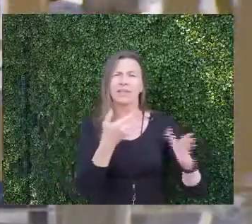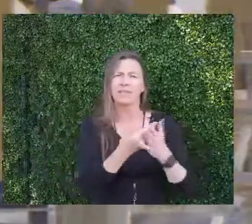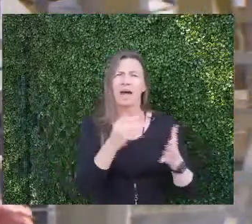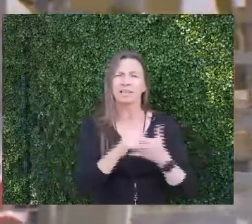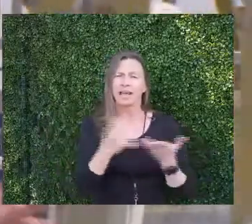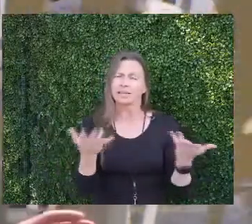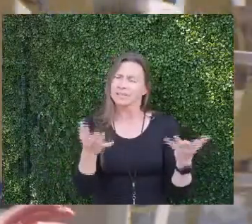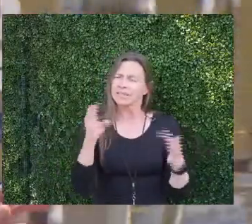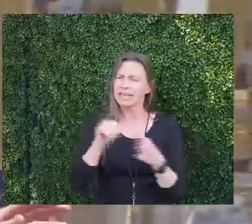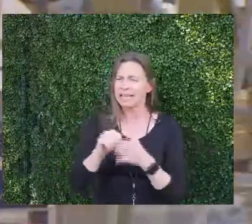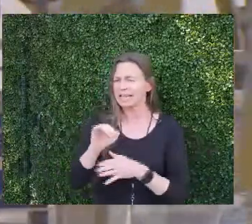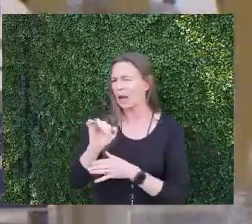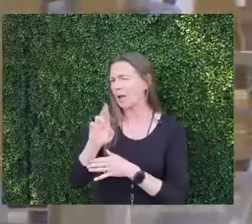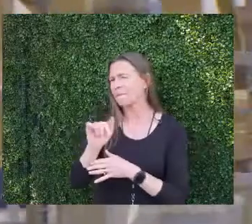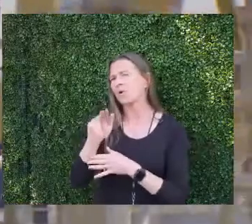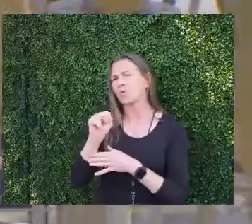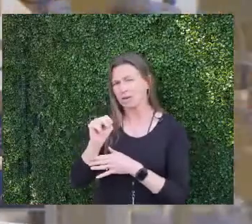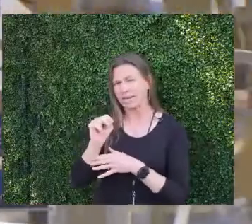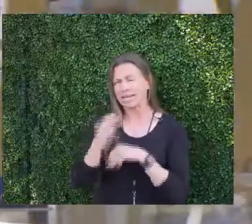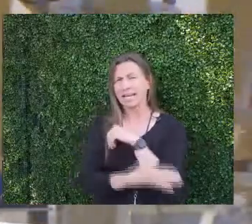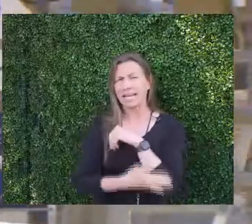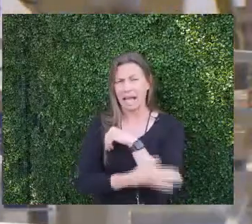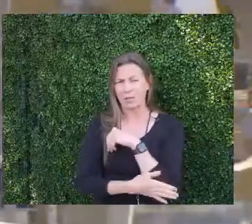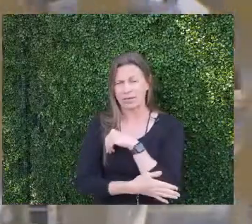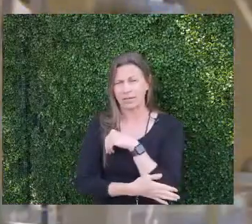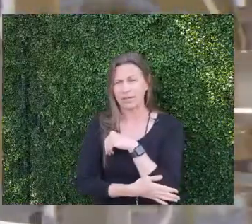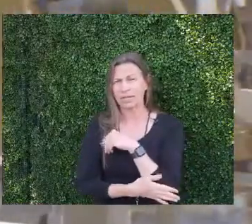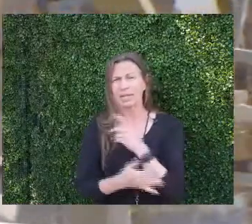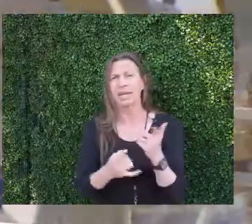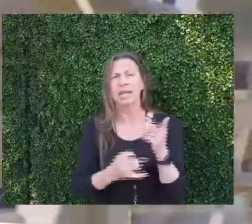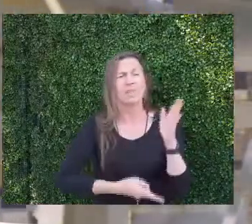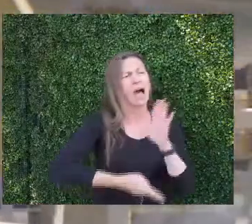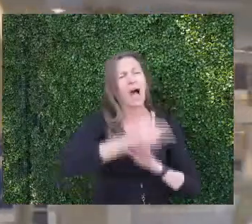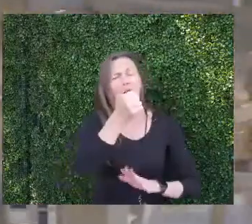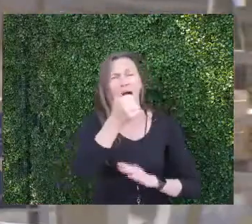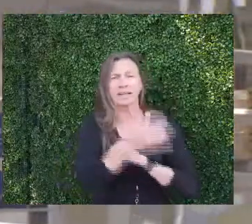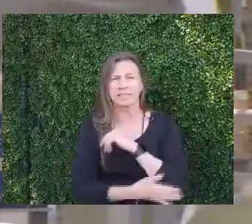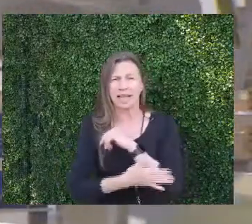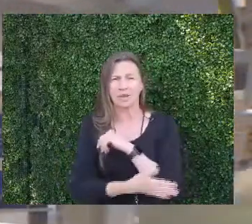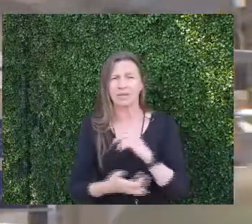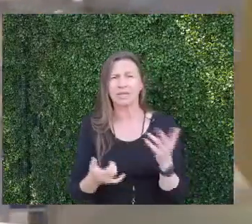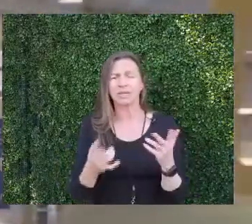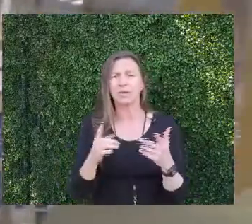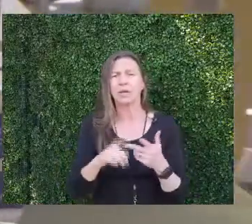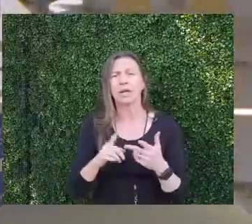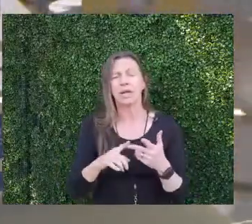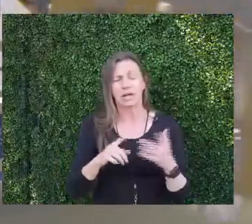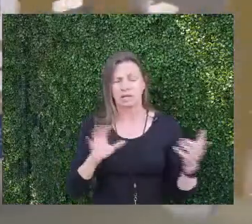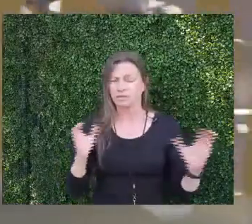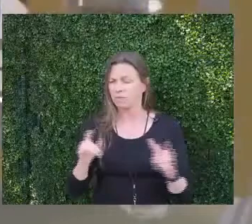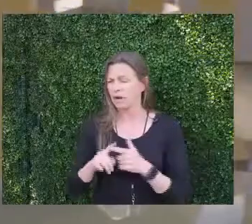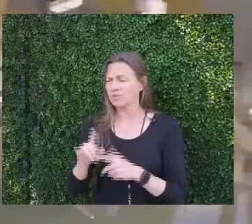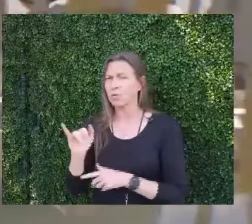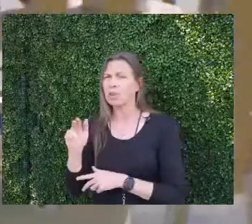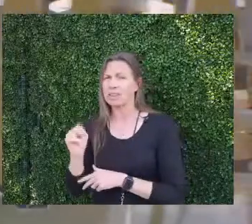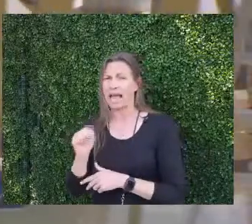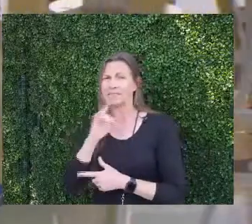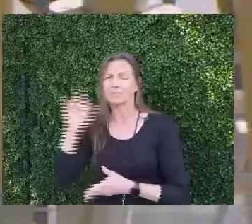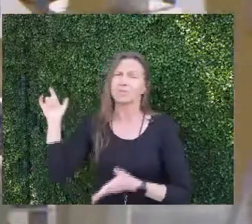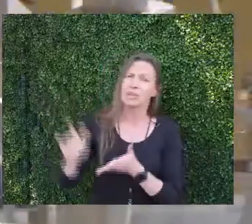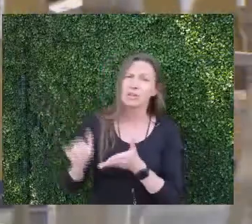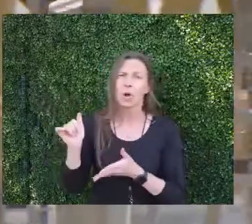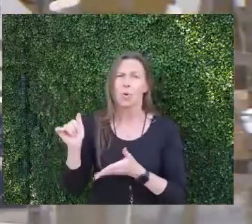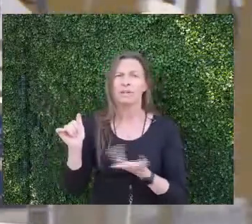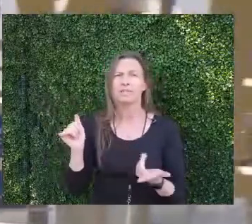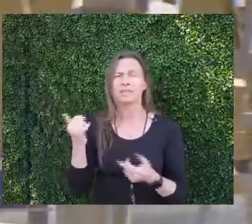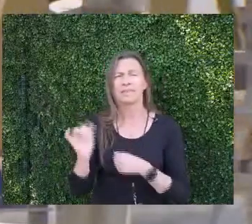County, are among the highest of any county in the country. But you have counties like Lassen, which are among the lowest of any county in the state of California. So